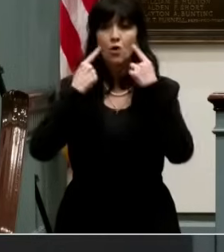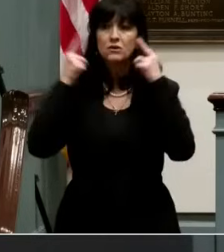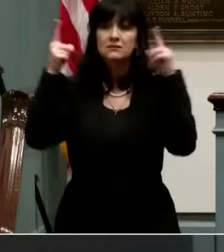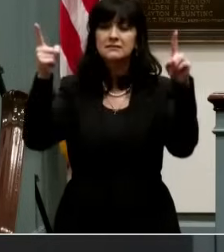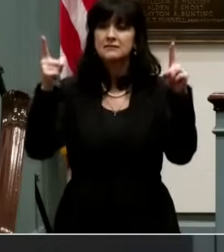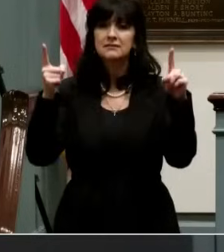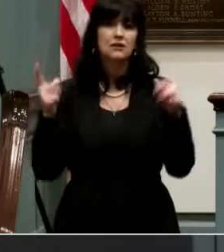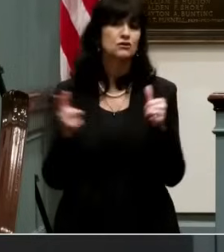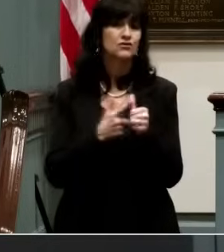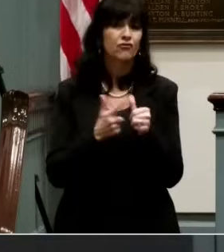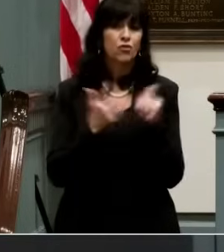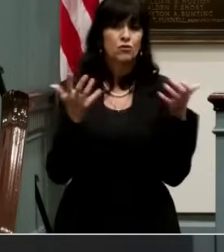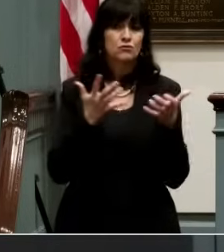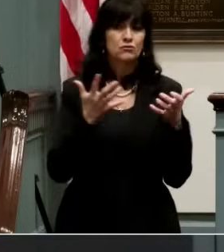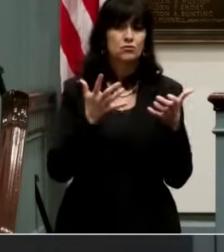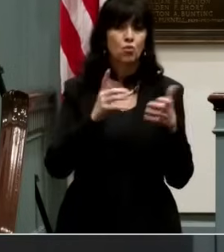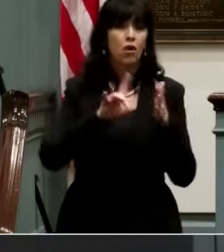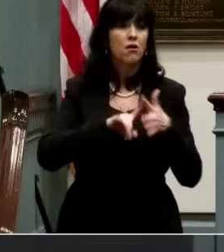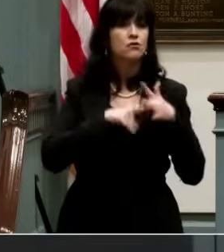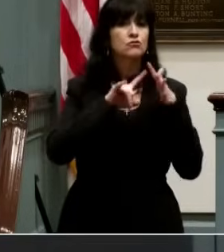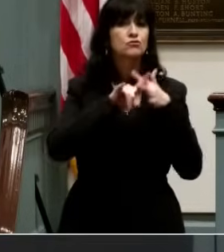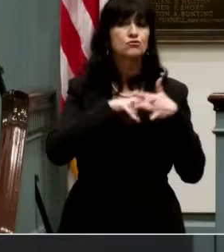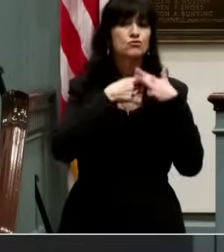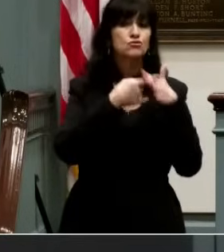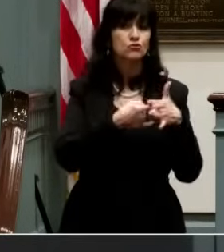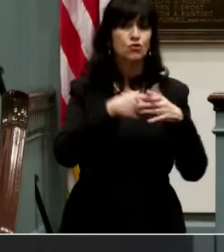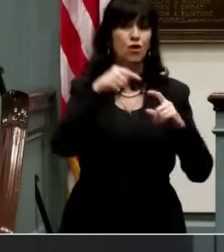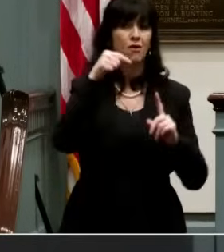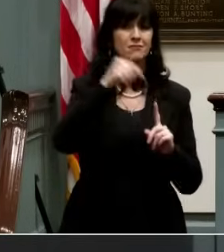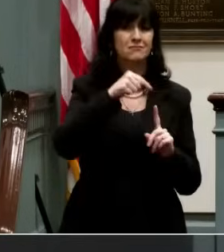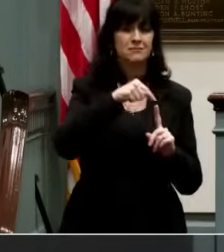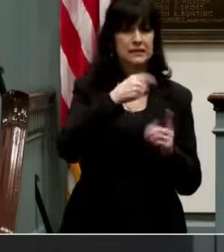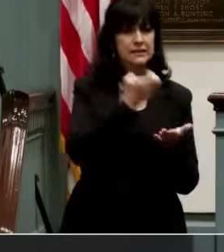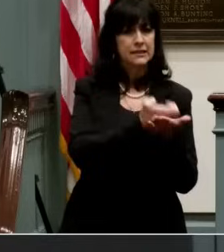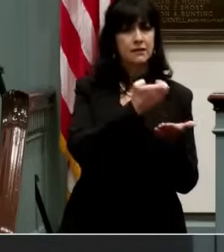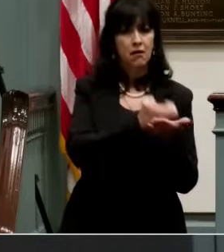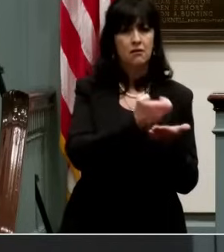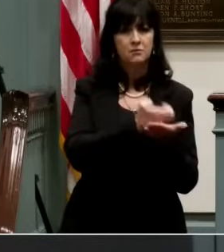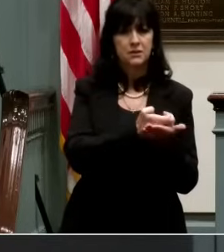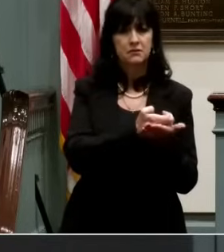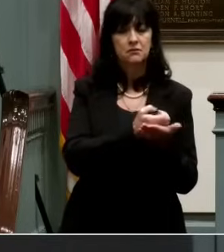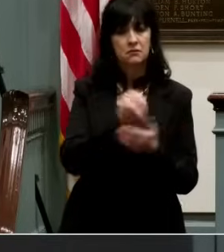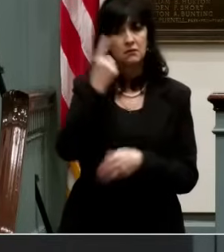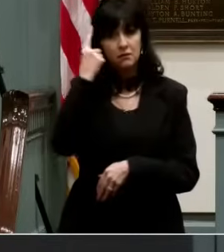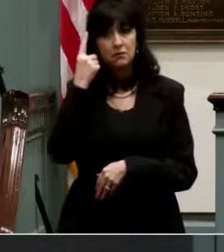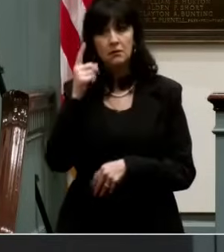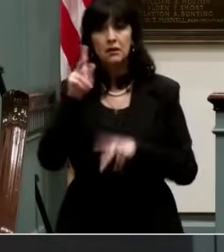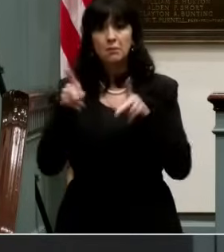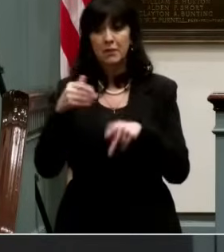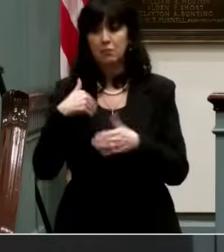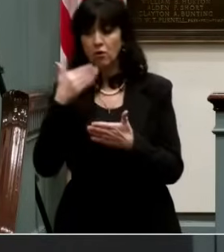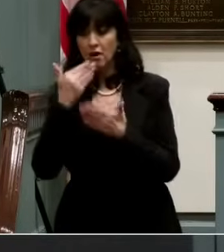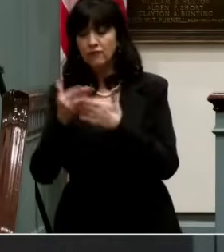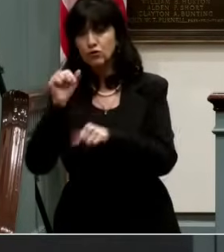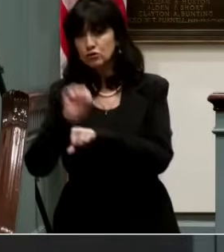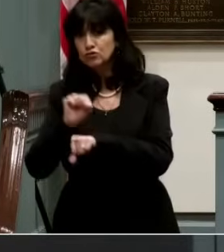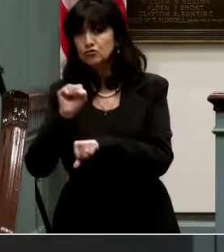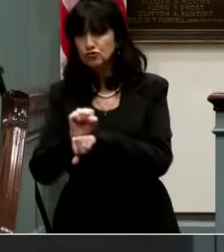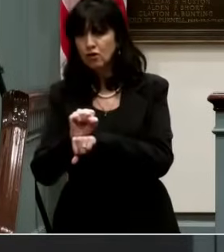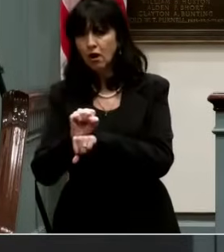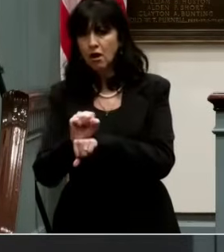a strong and growing economy. We know that a good job solves a lot of problems, and that's not just political